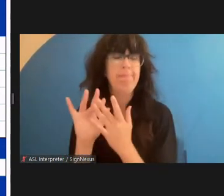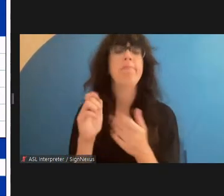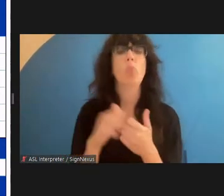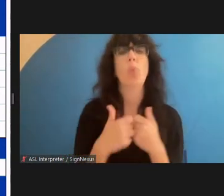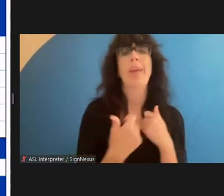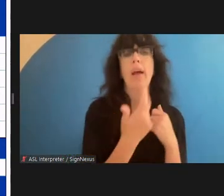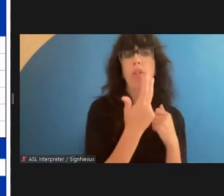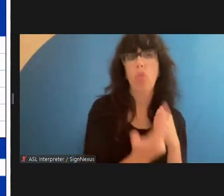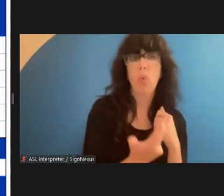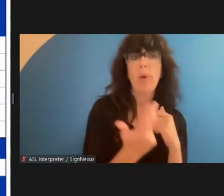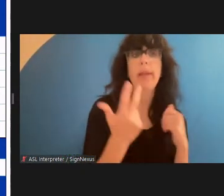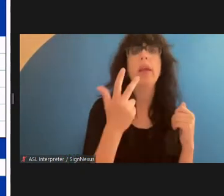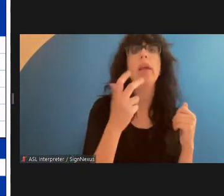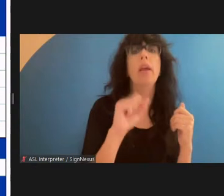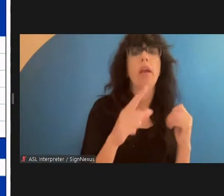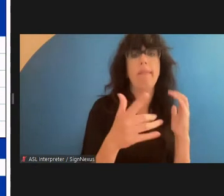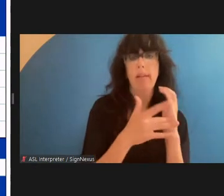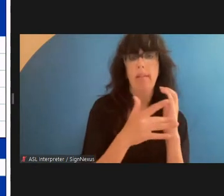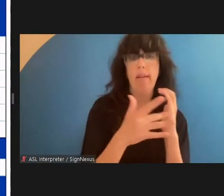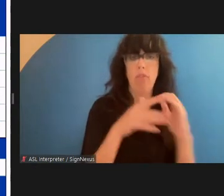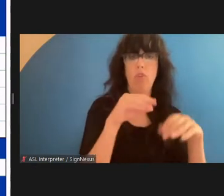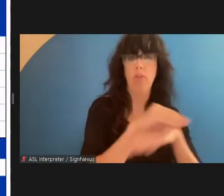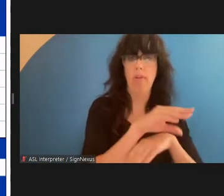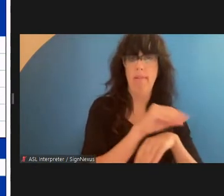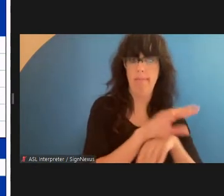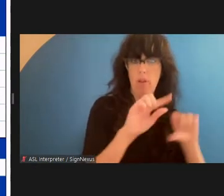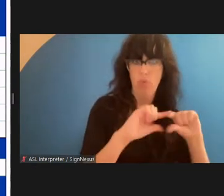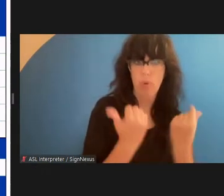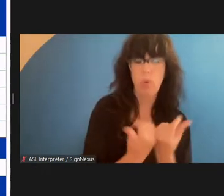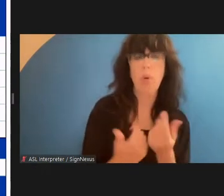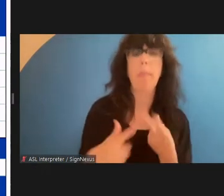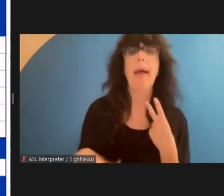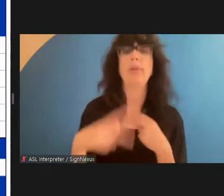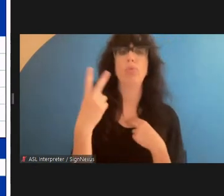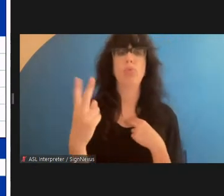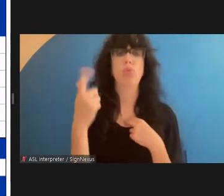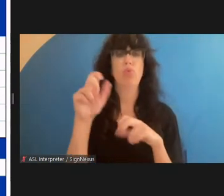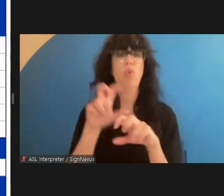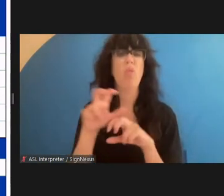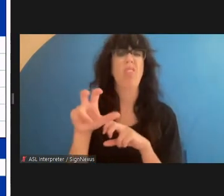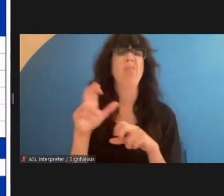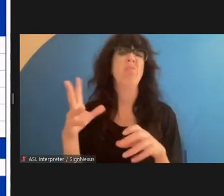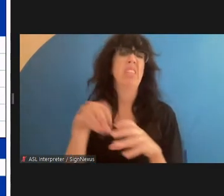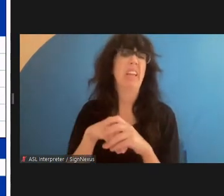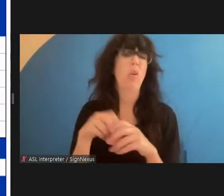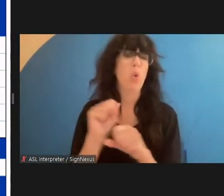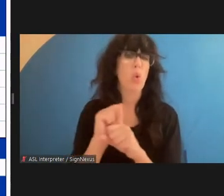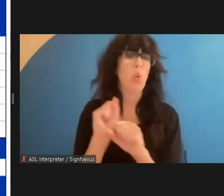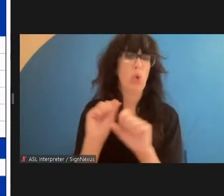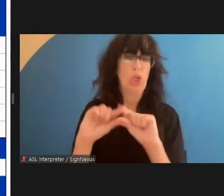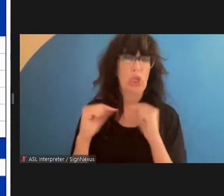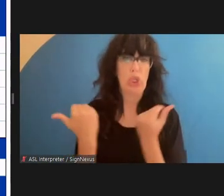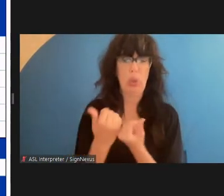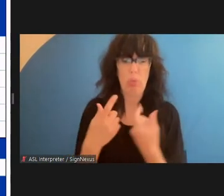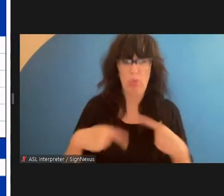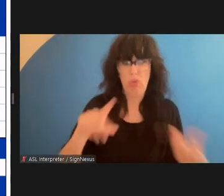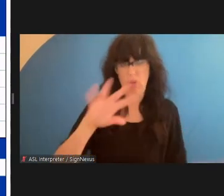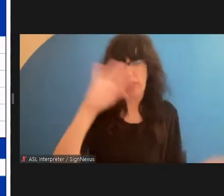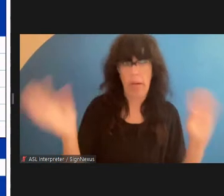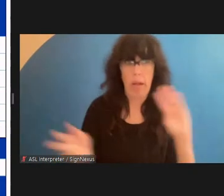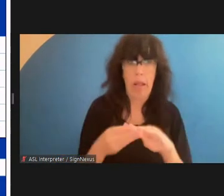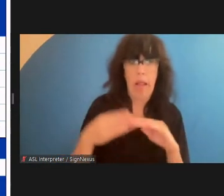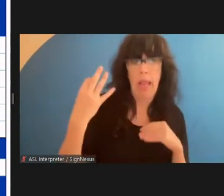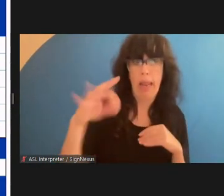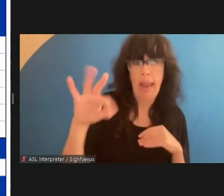environmental justice technical advisory group and two meetings of the environmental justice stakeholder working group during the 19 public outreach and